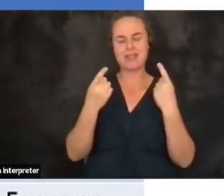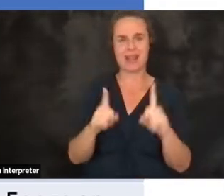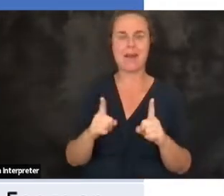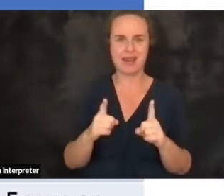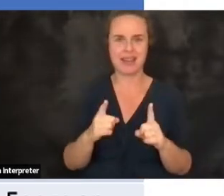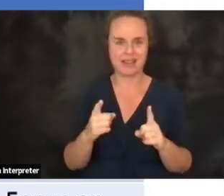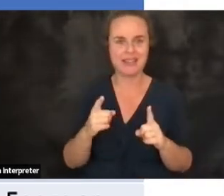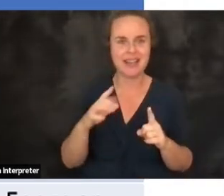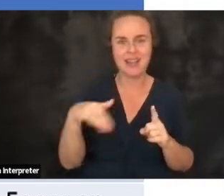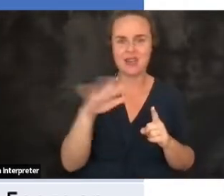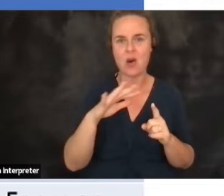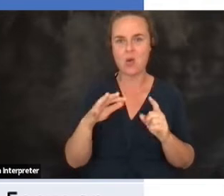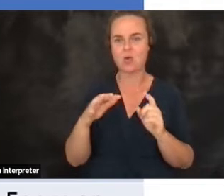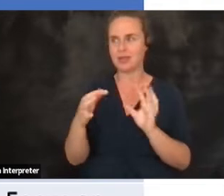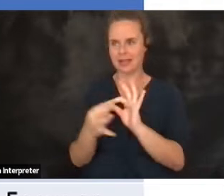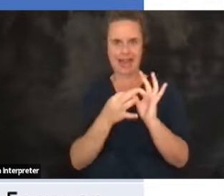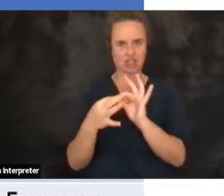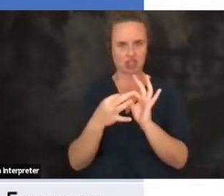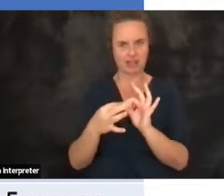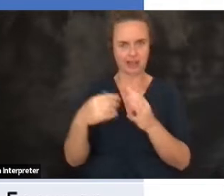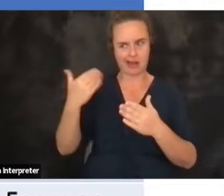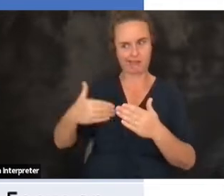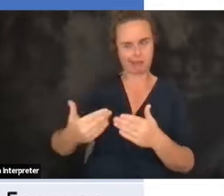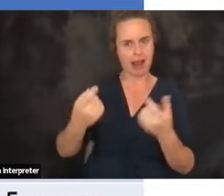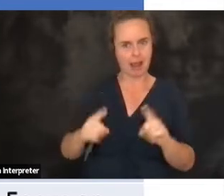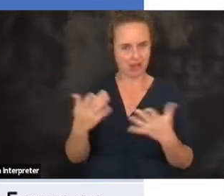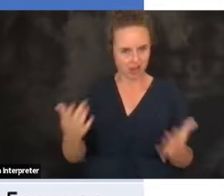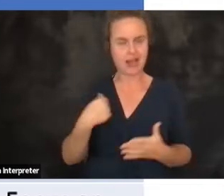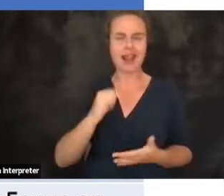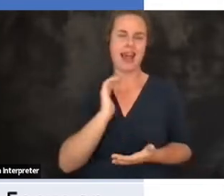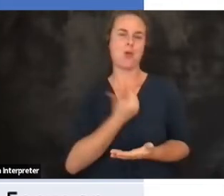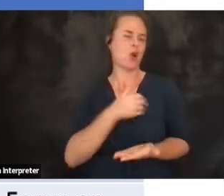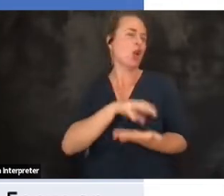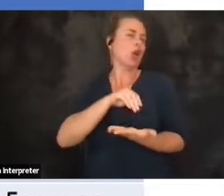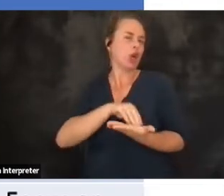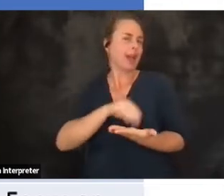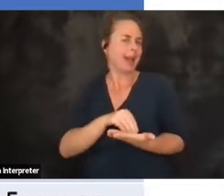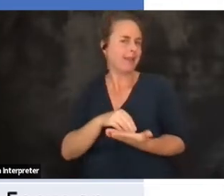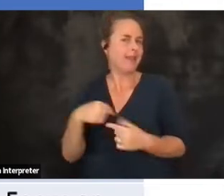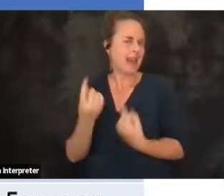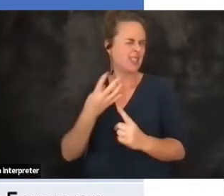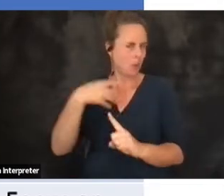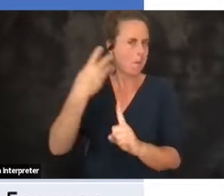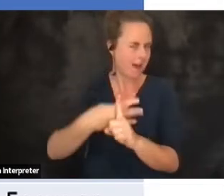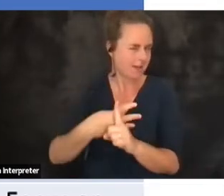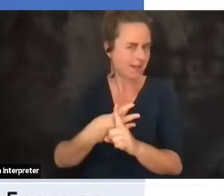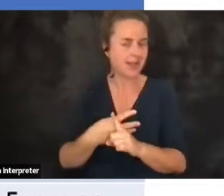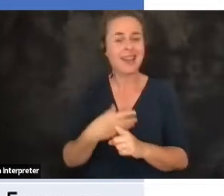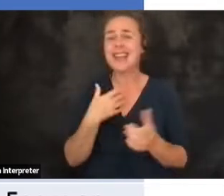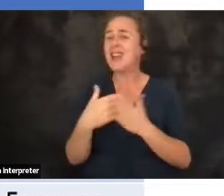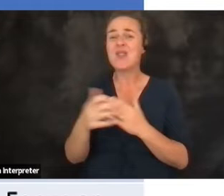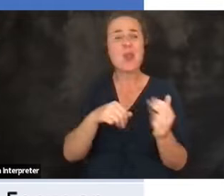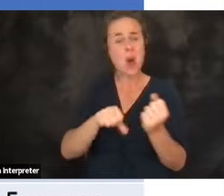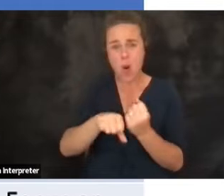in terms of those connections and the learning that we've been able to do together over the last 4 months, despite it being a virtual